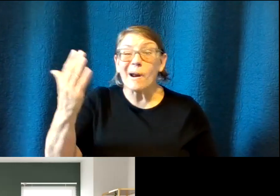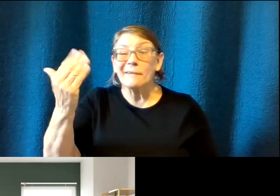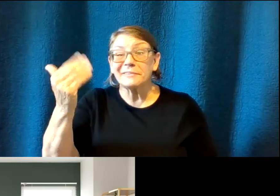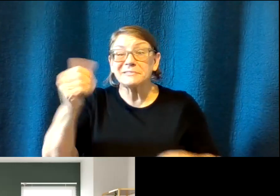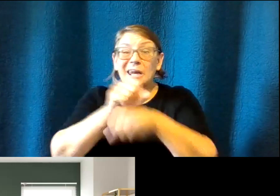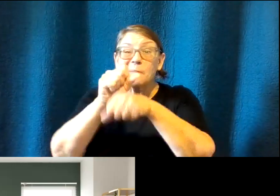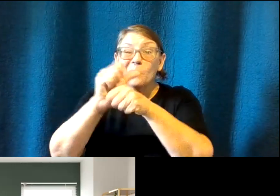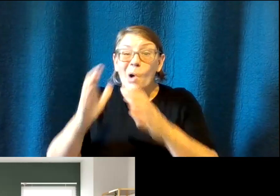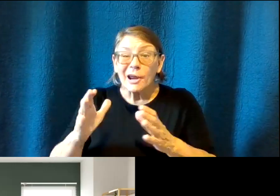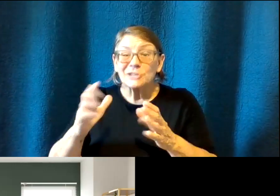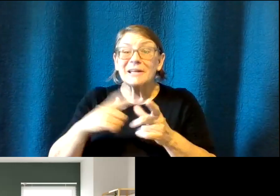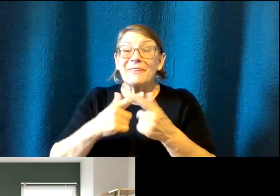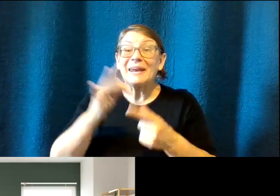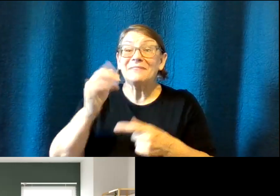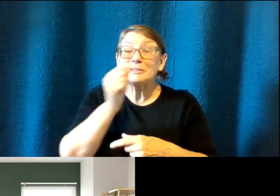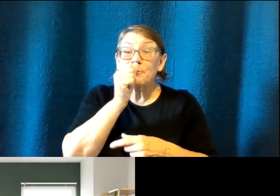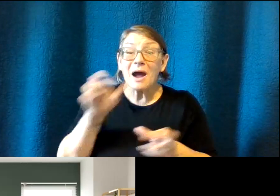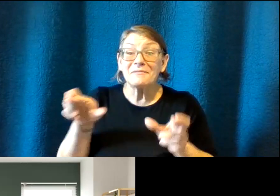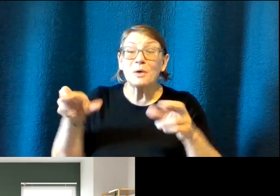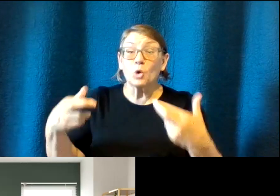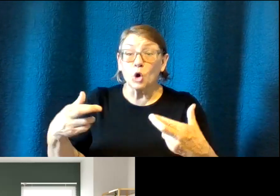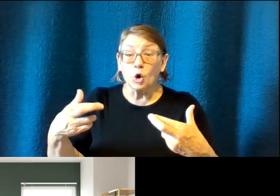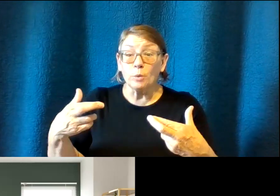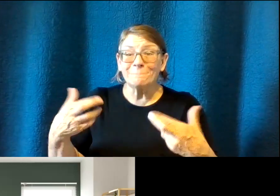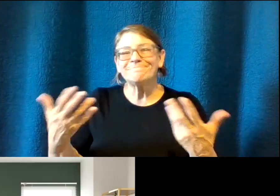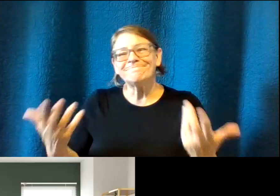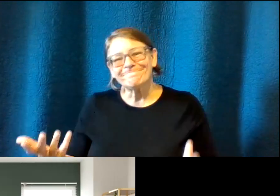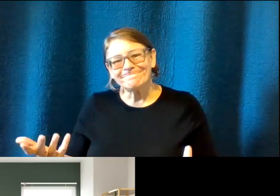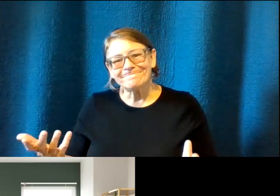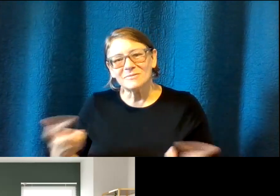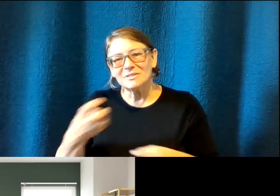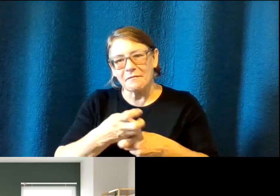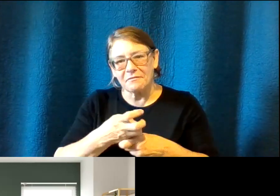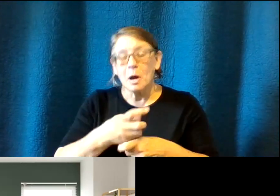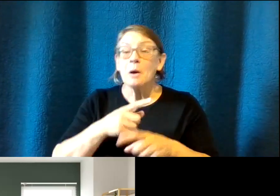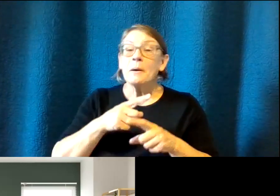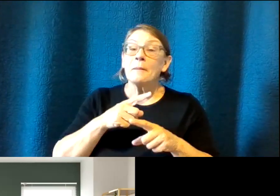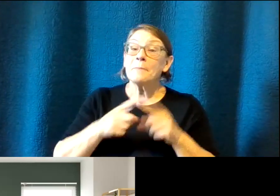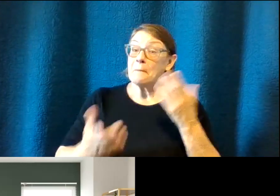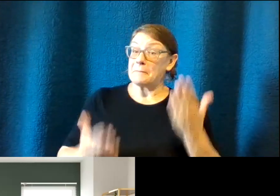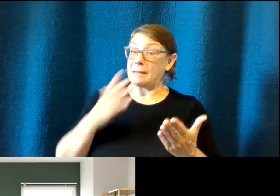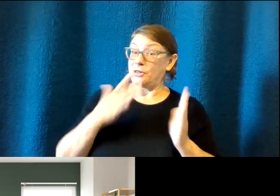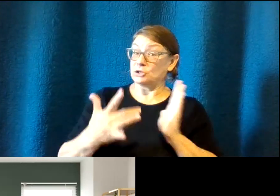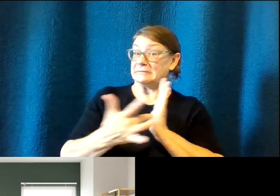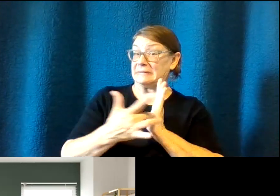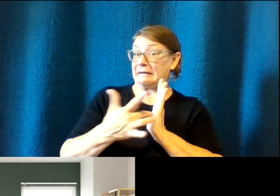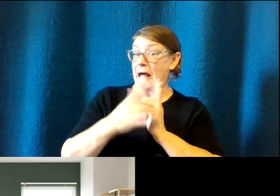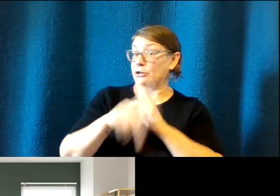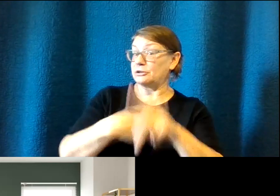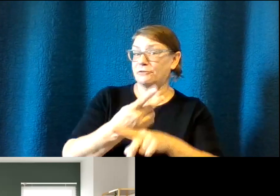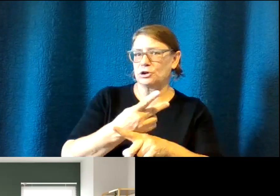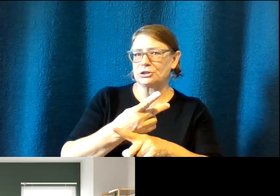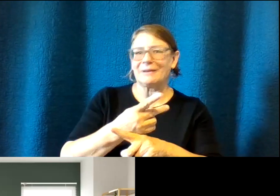private room, to know where to go? The other thought was, is there a technology version that isn't just